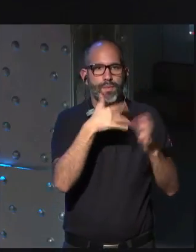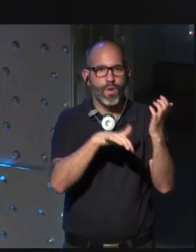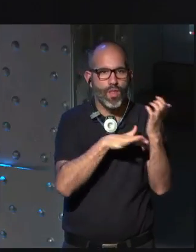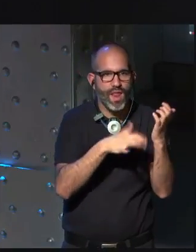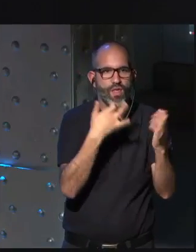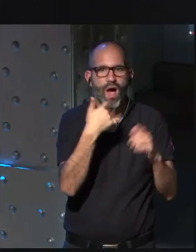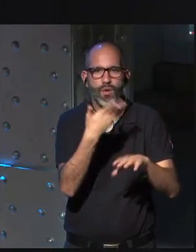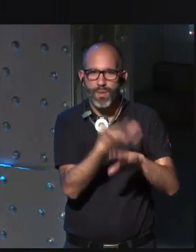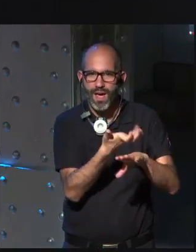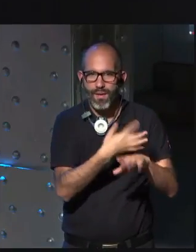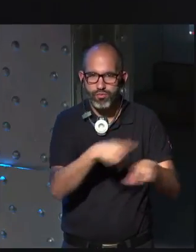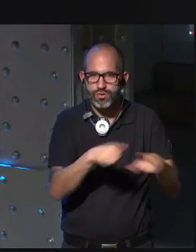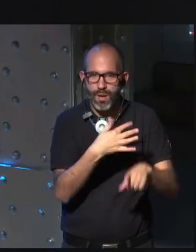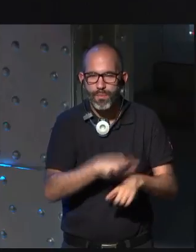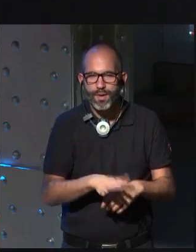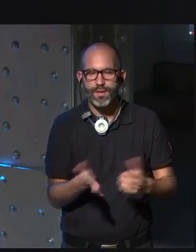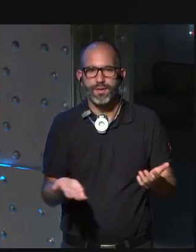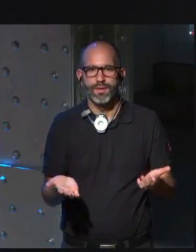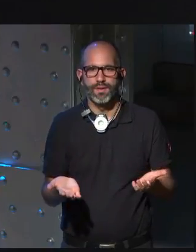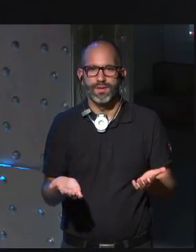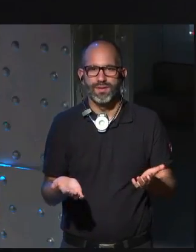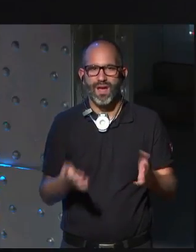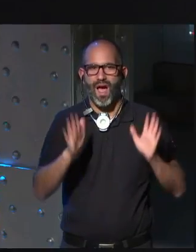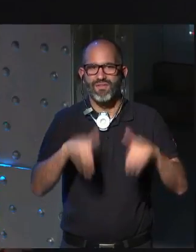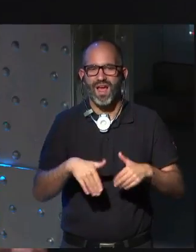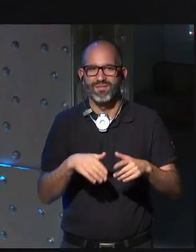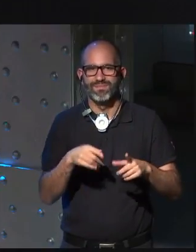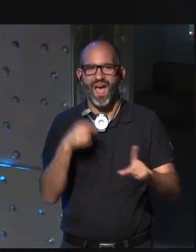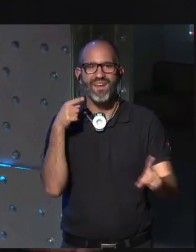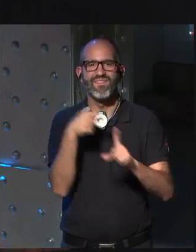have something to record with, a computer, whatever.